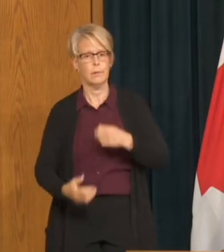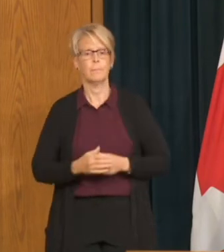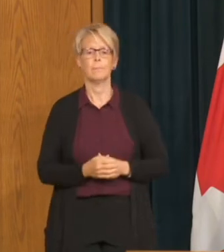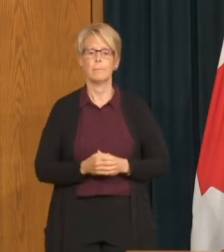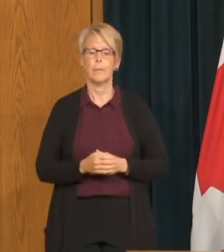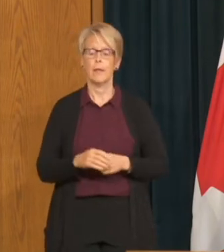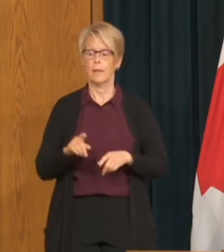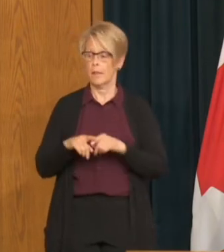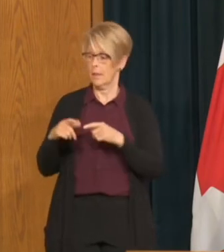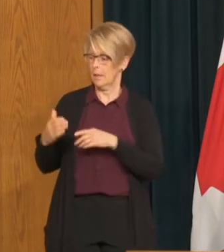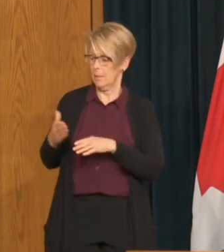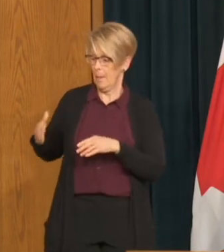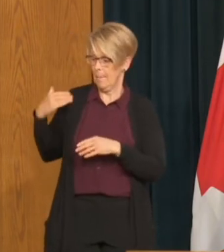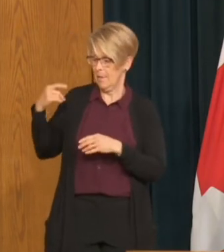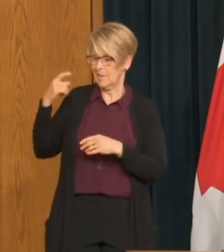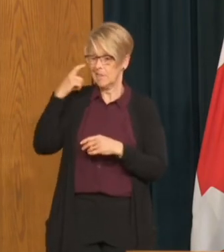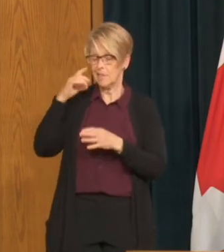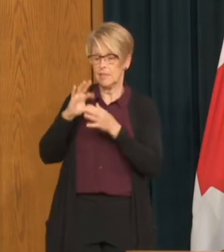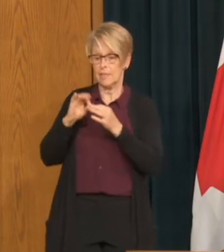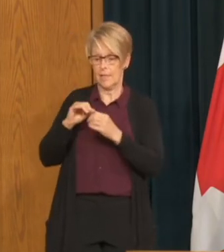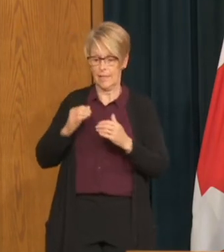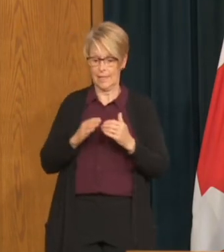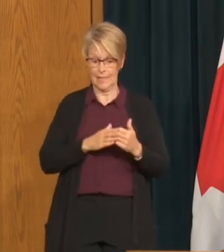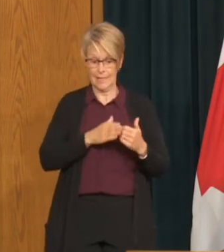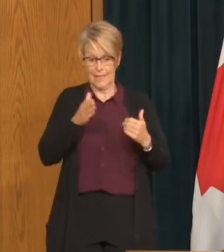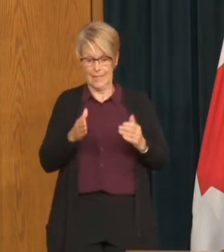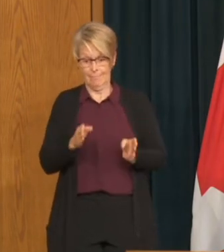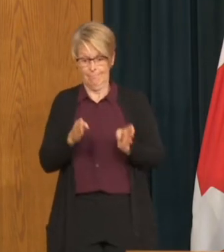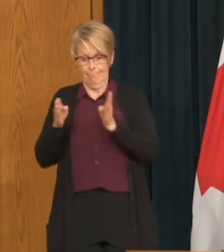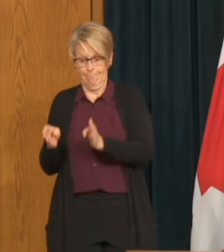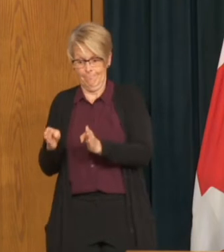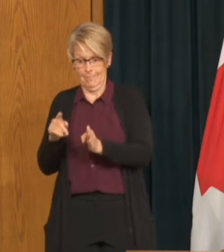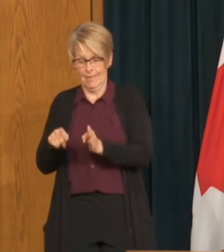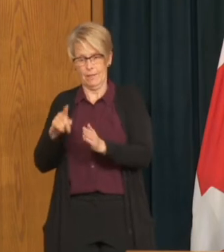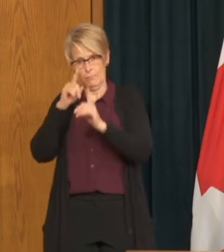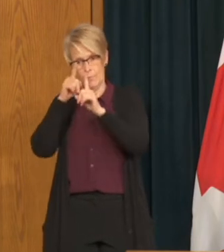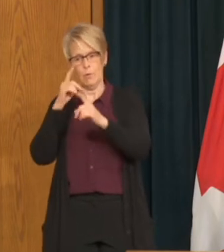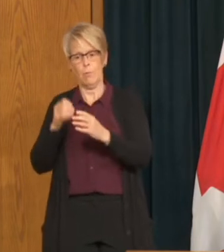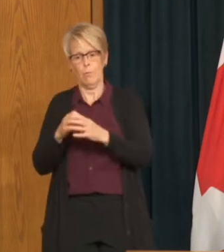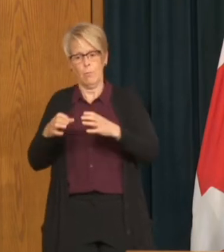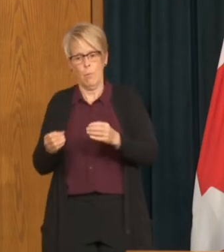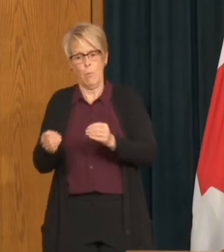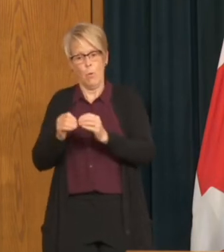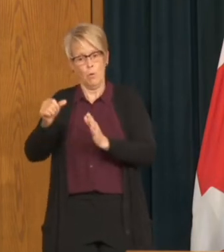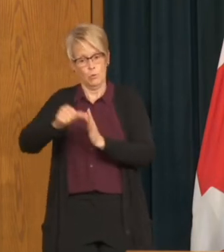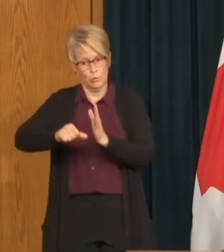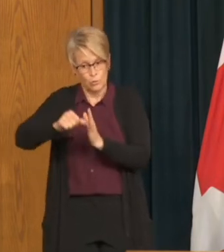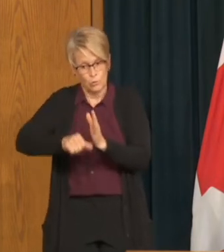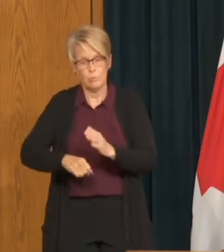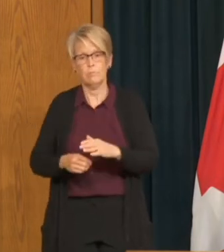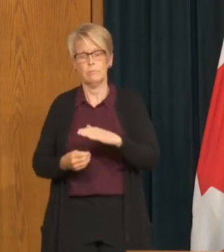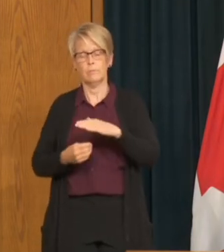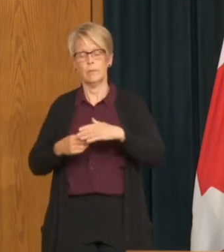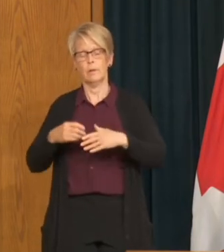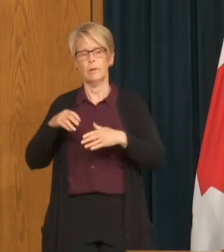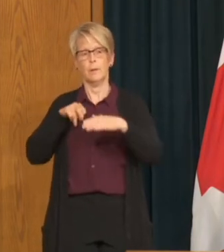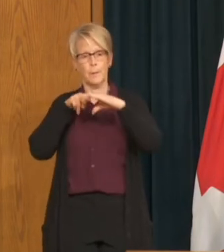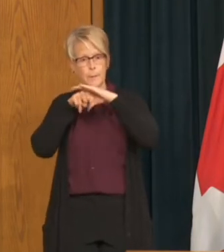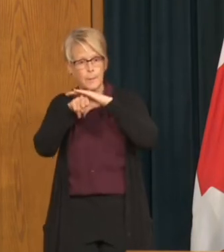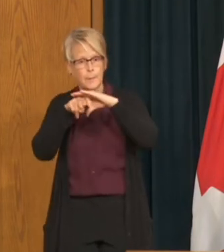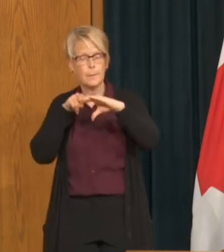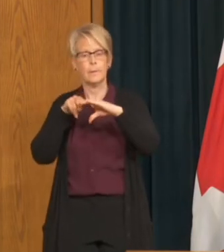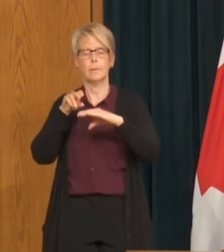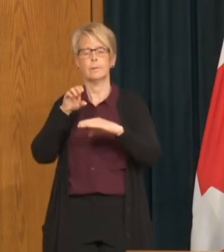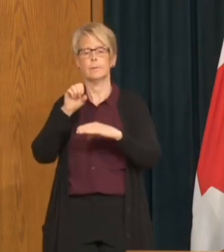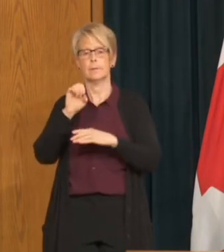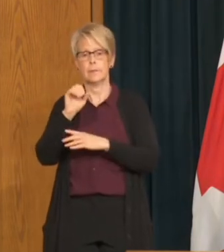the Minister also indicated, this next phase includes targeted expansion of both surgeries as well as medical imaging. And in addition